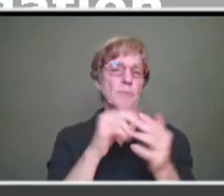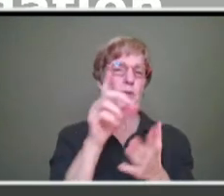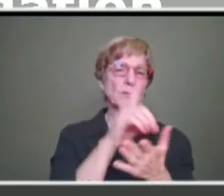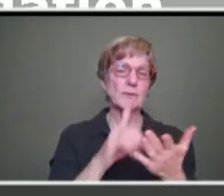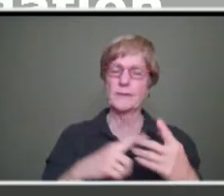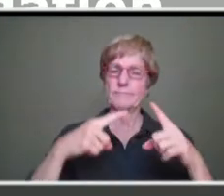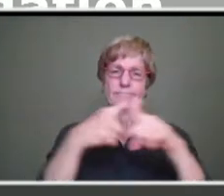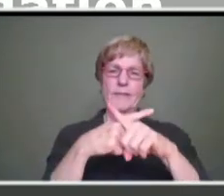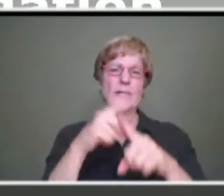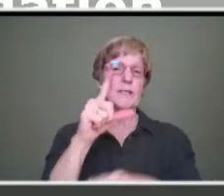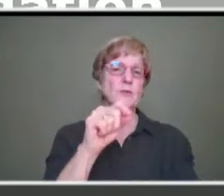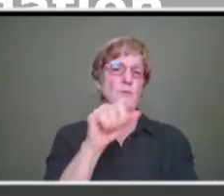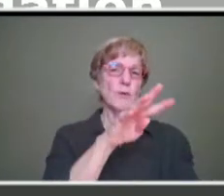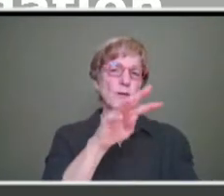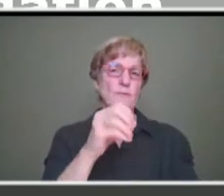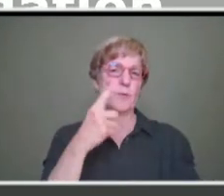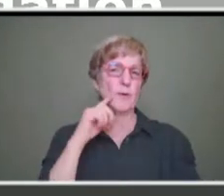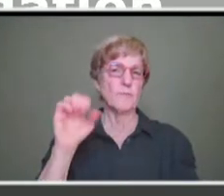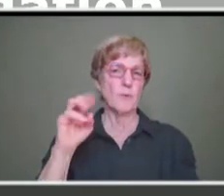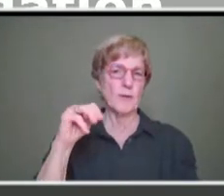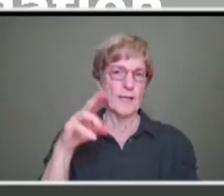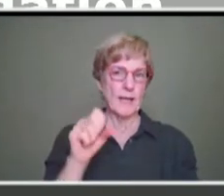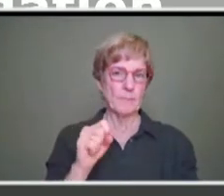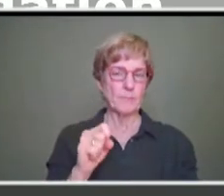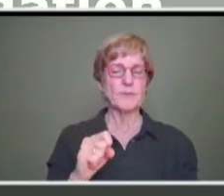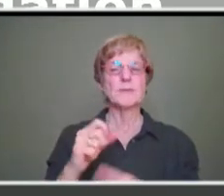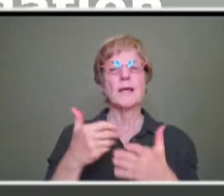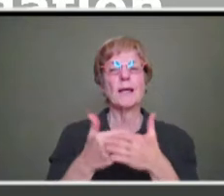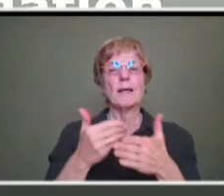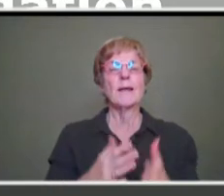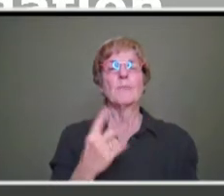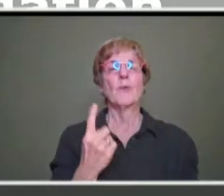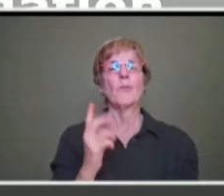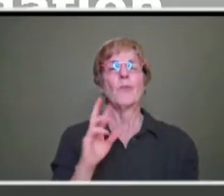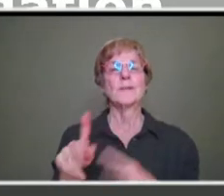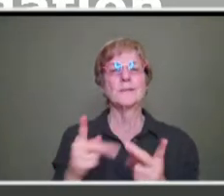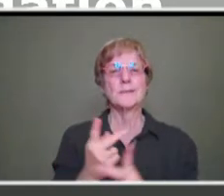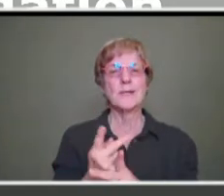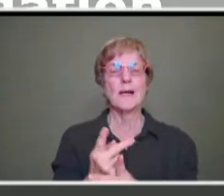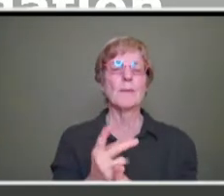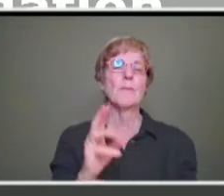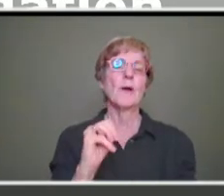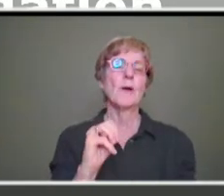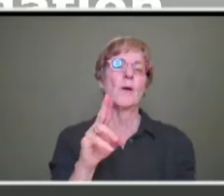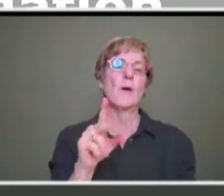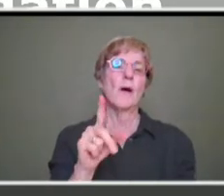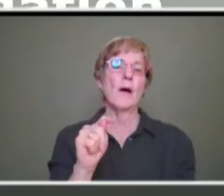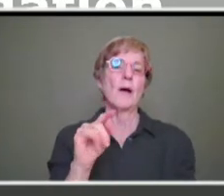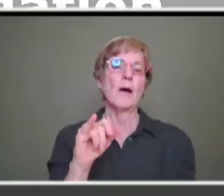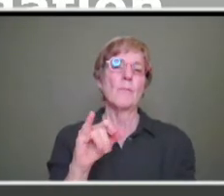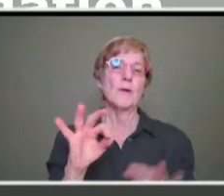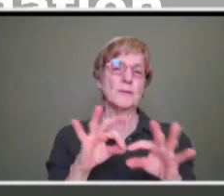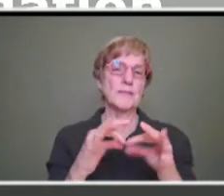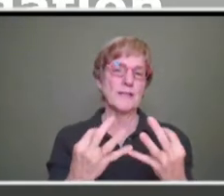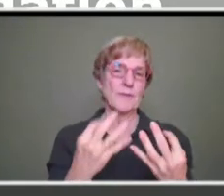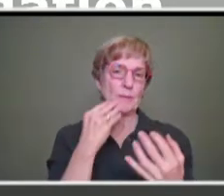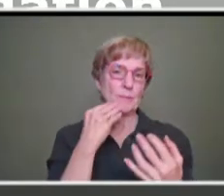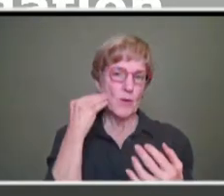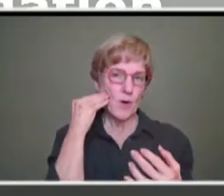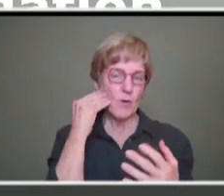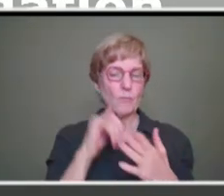2040 policy map for campus and that neighborhood one place type multi-family housing would provide some housing options in close proximity to this